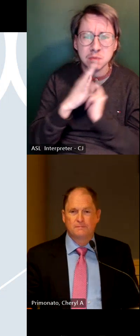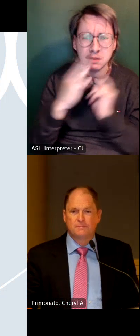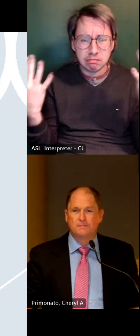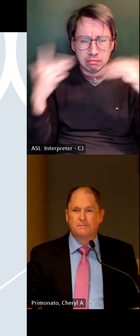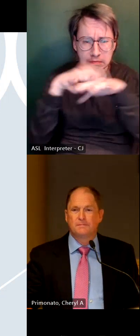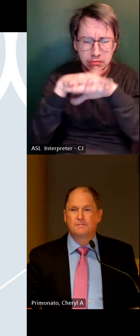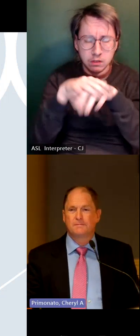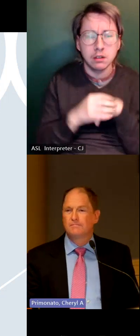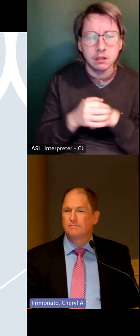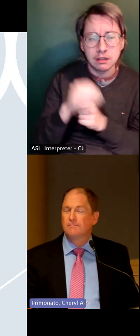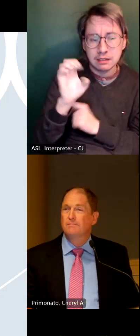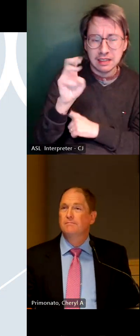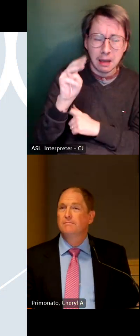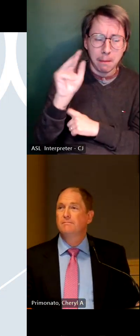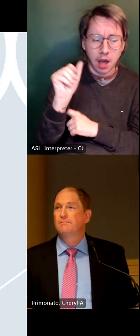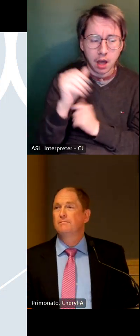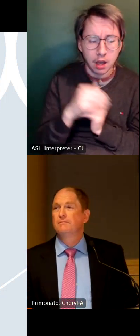Schuker.